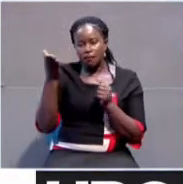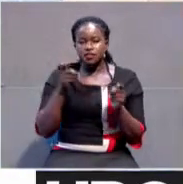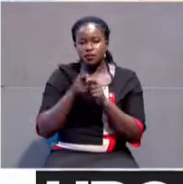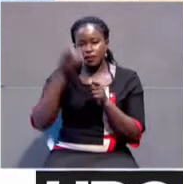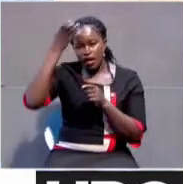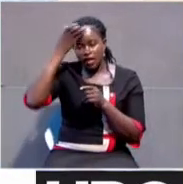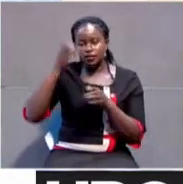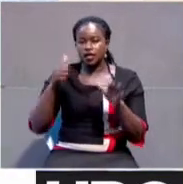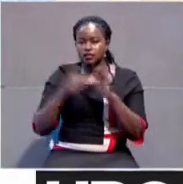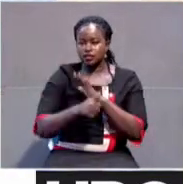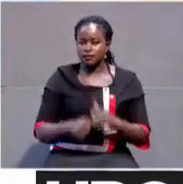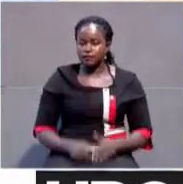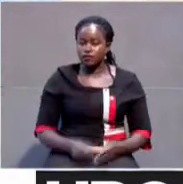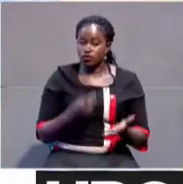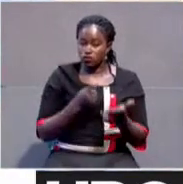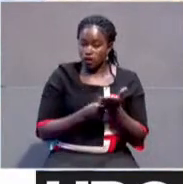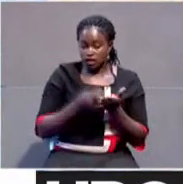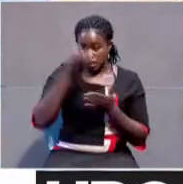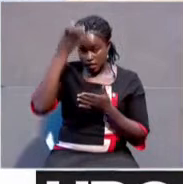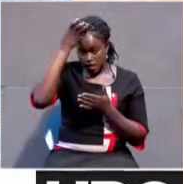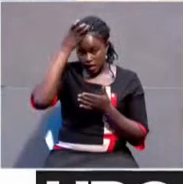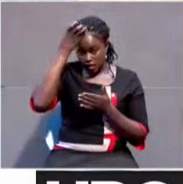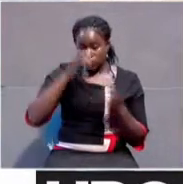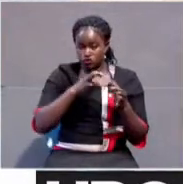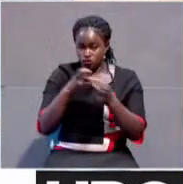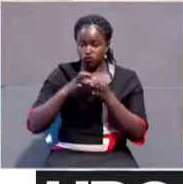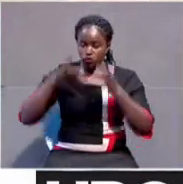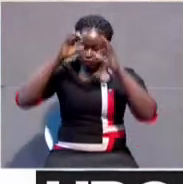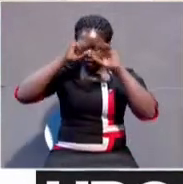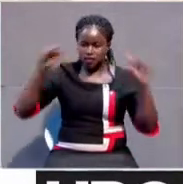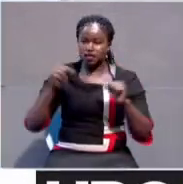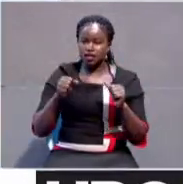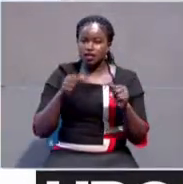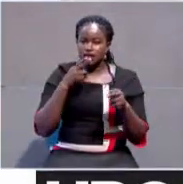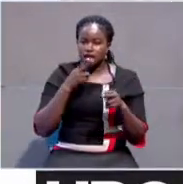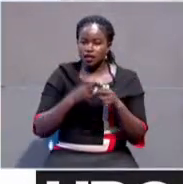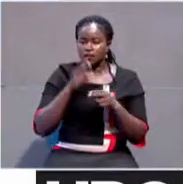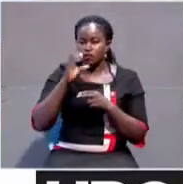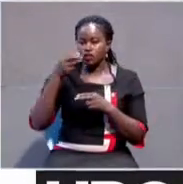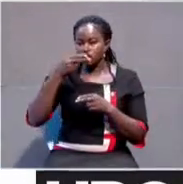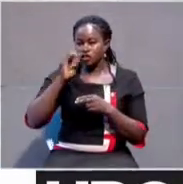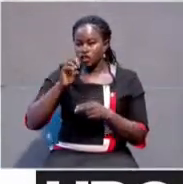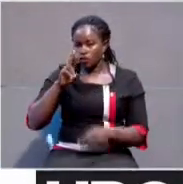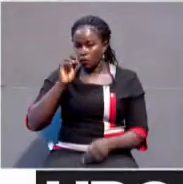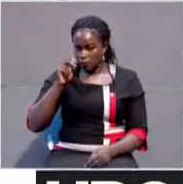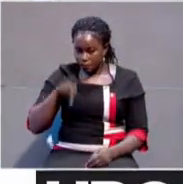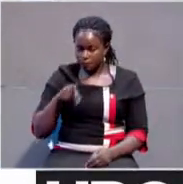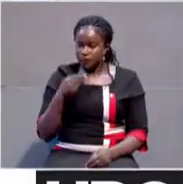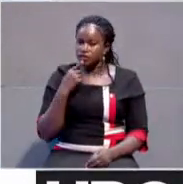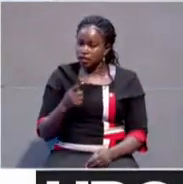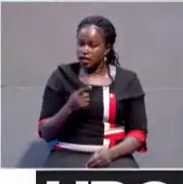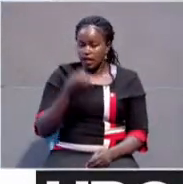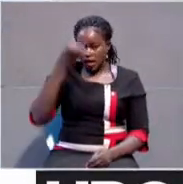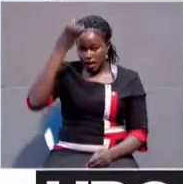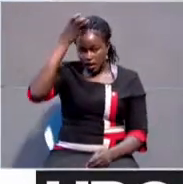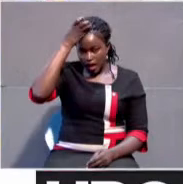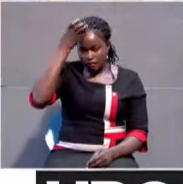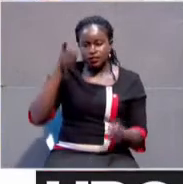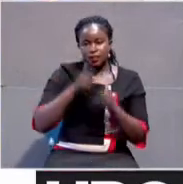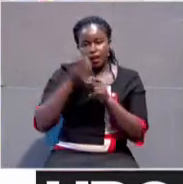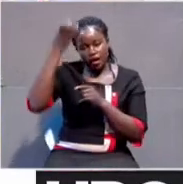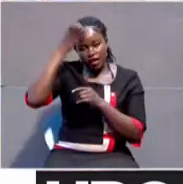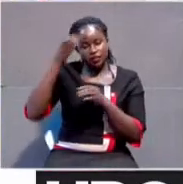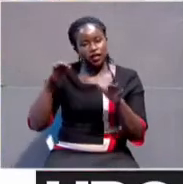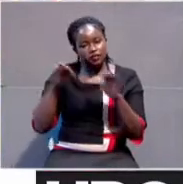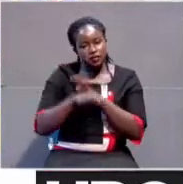assistants. Uganda Nurses and Midwives Union President Mr. Cherop Justus Kiplangat says nurses and nursing assistants